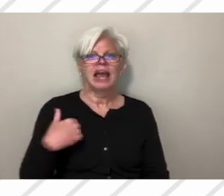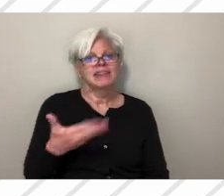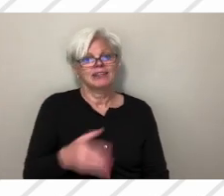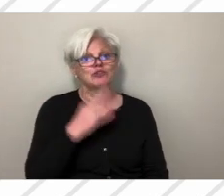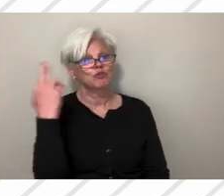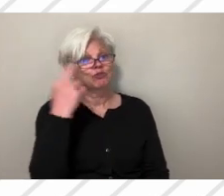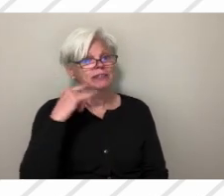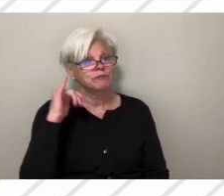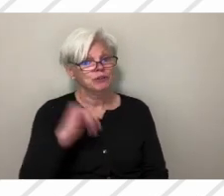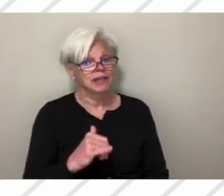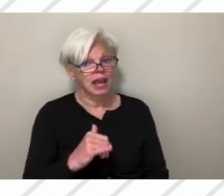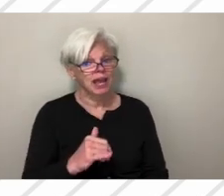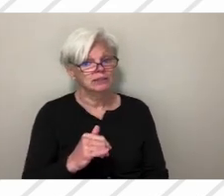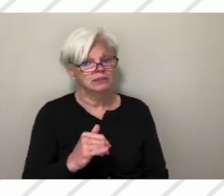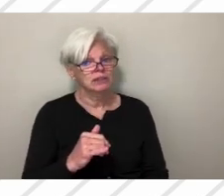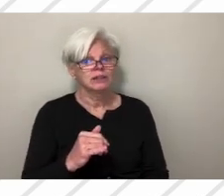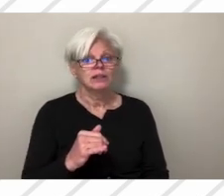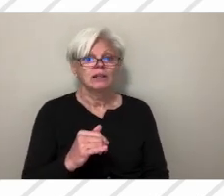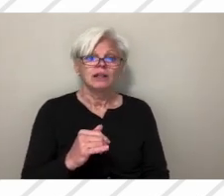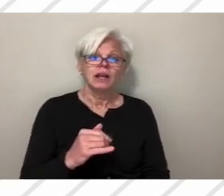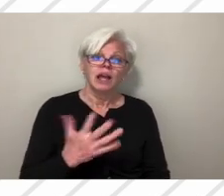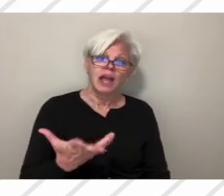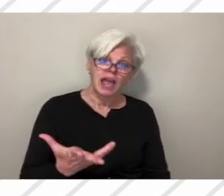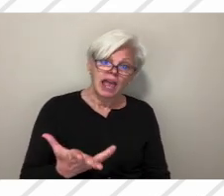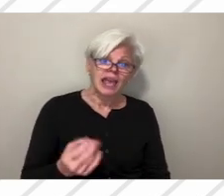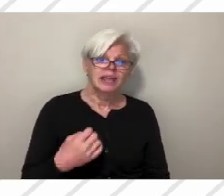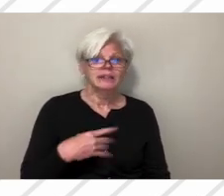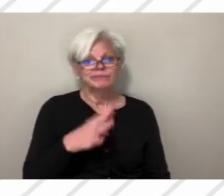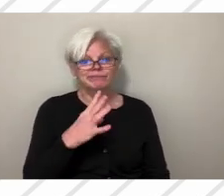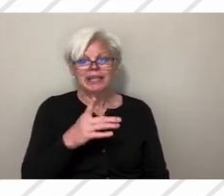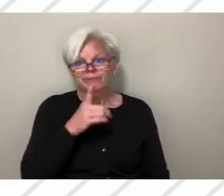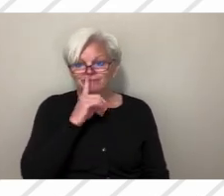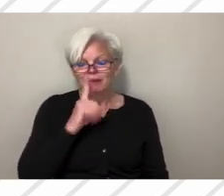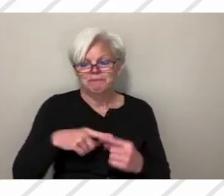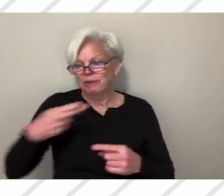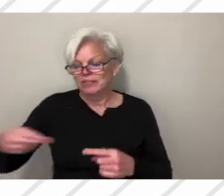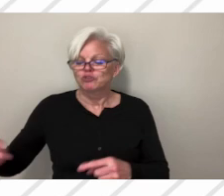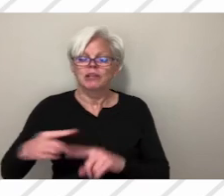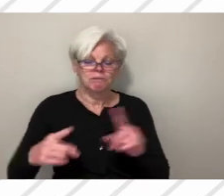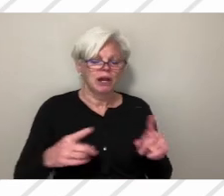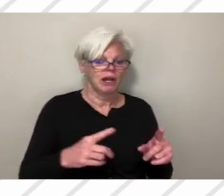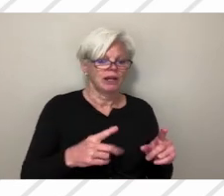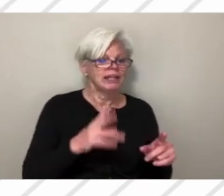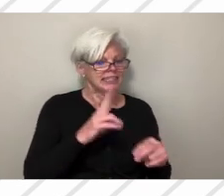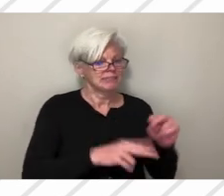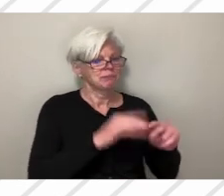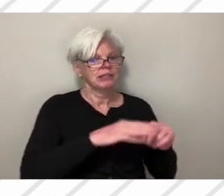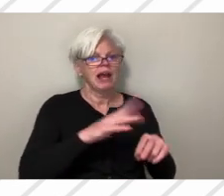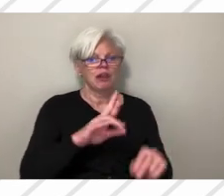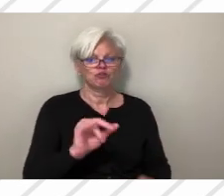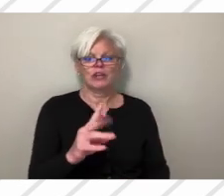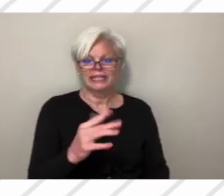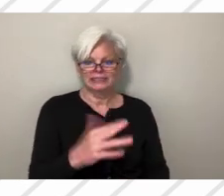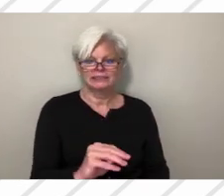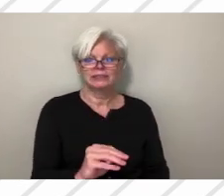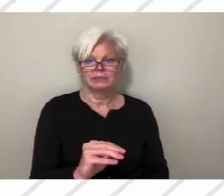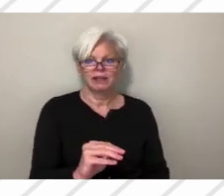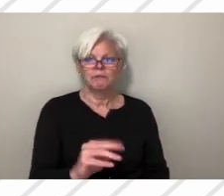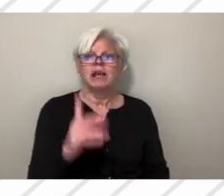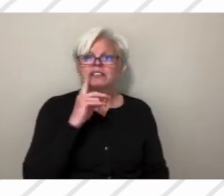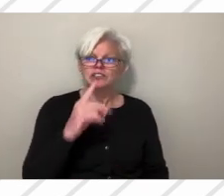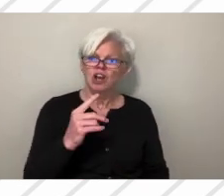I'm not going to history of that, but it's built on racism. That devalues the depth and expansive of stories